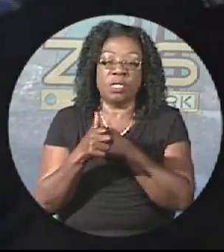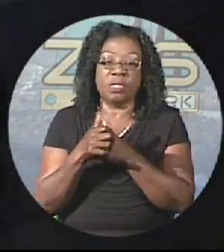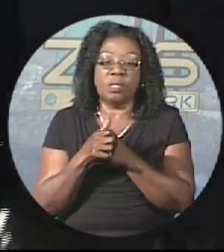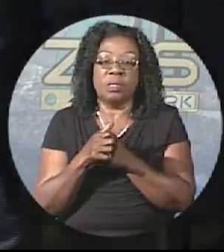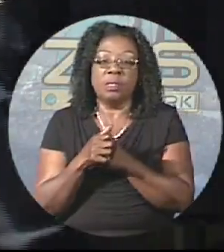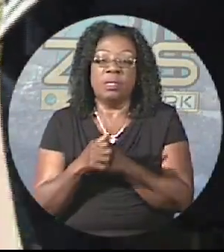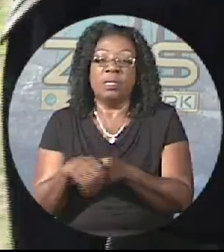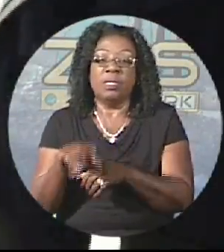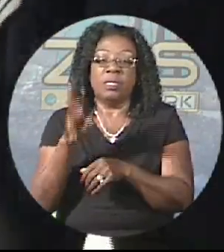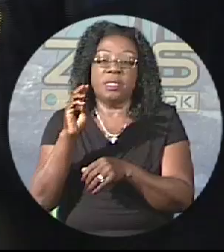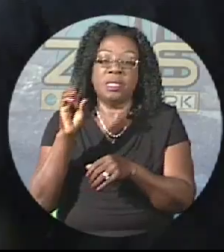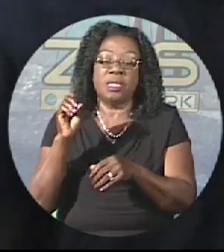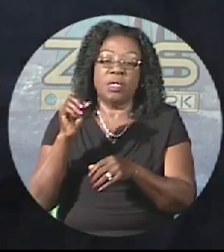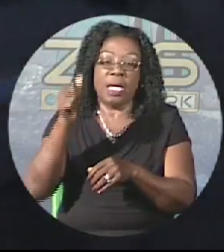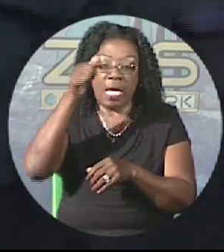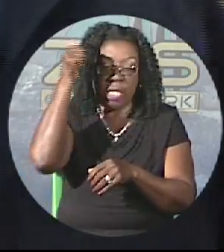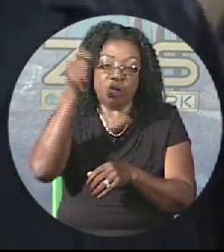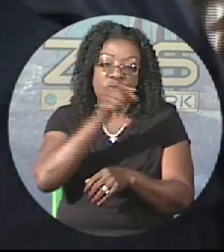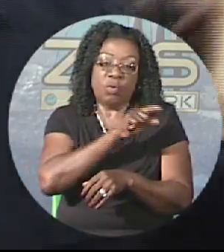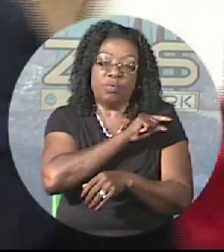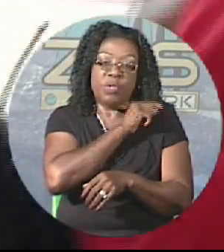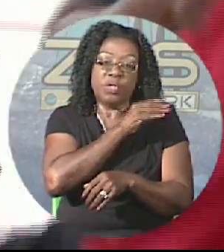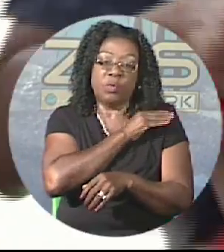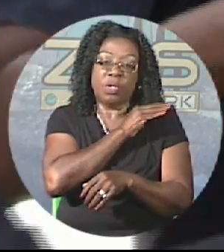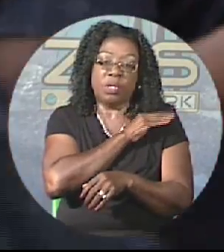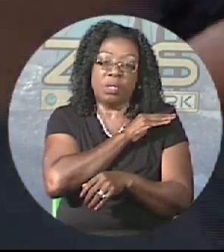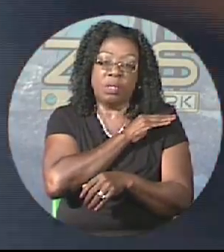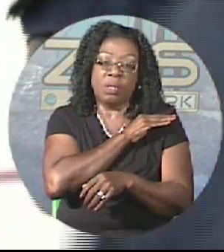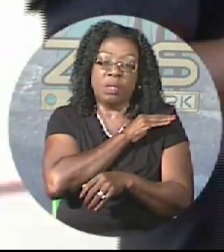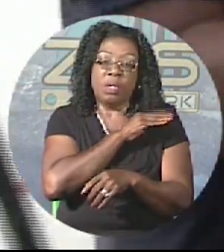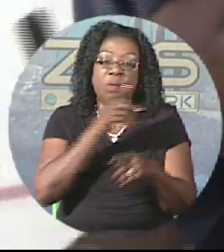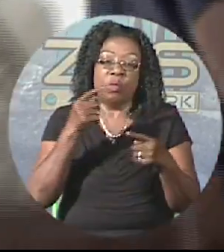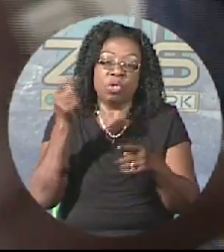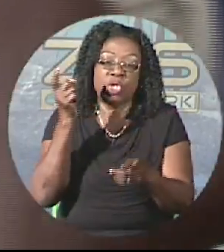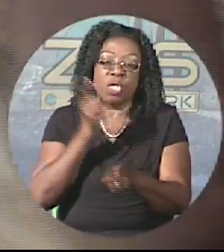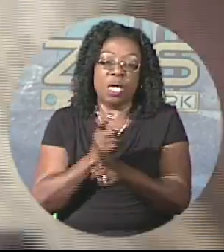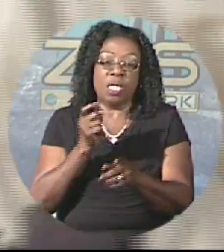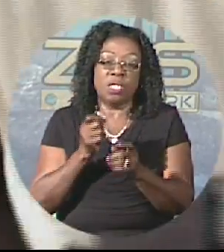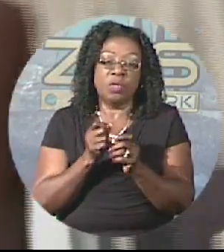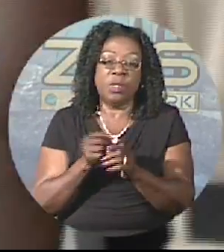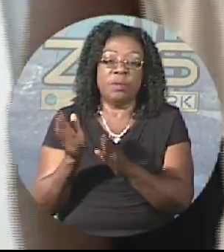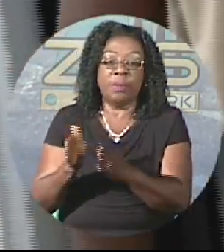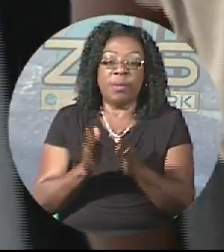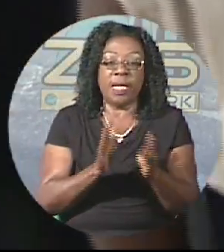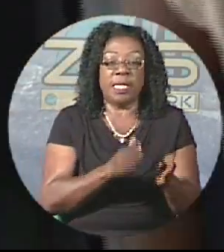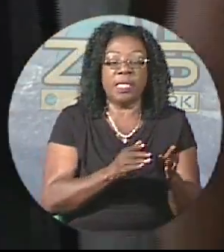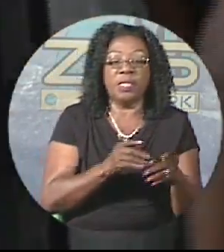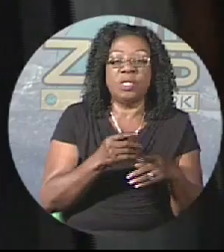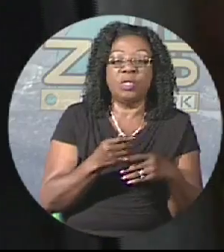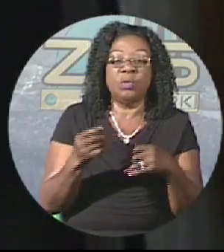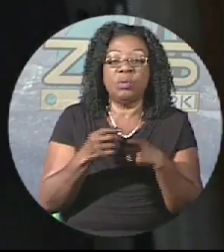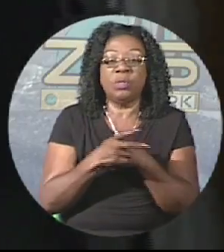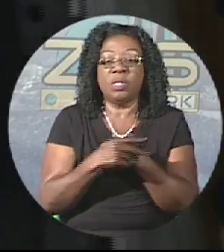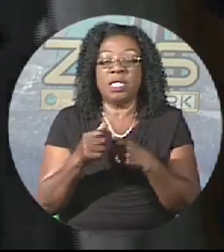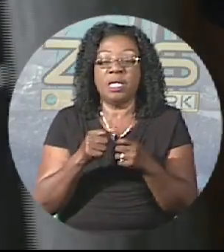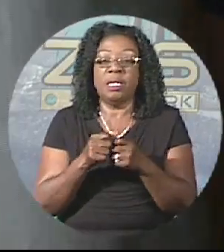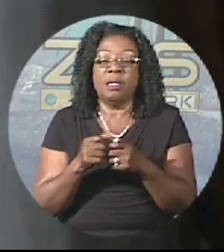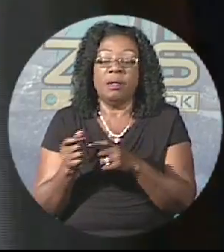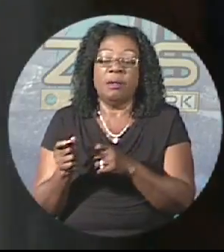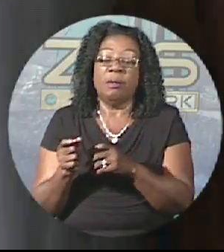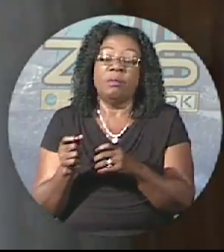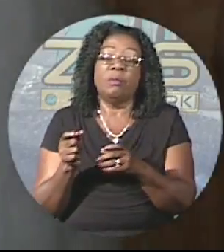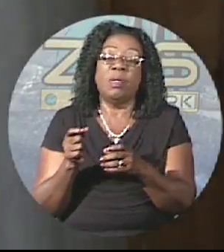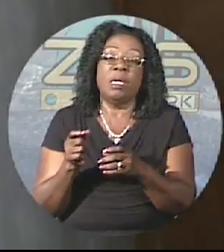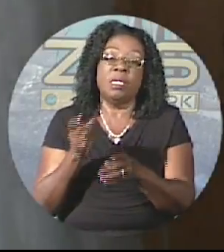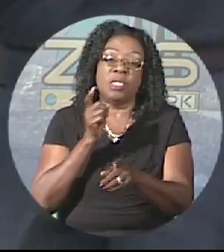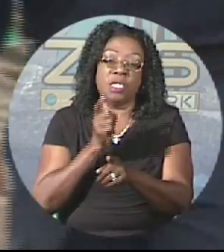and 60-year-old Andrew Bridgewater of Glendale Subdivision were charged with conspiracy to commit fraud by false pretenses,